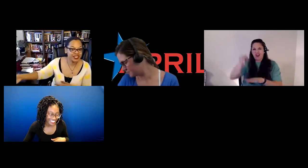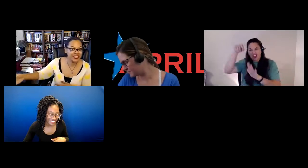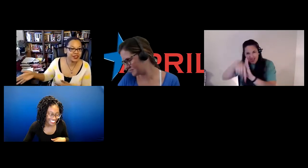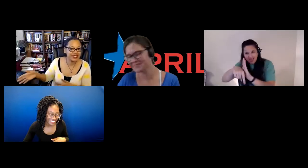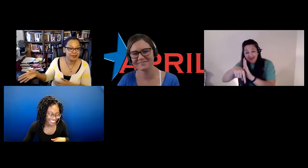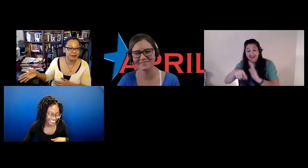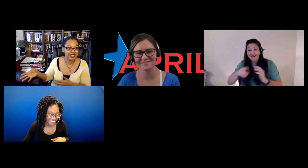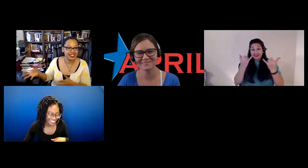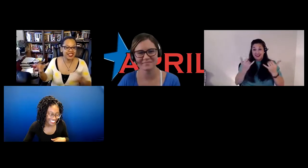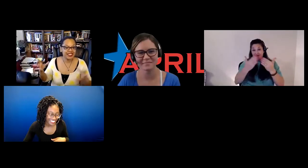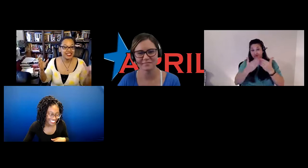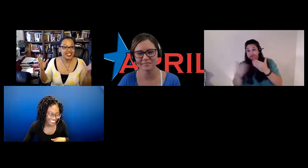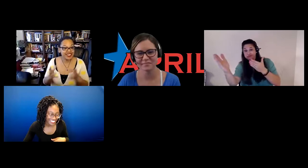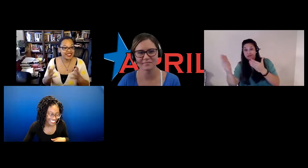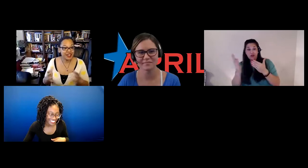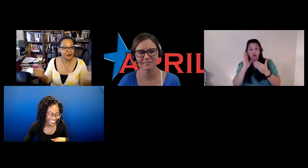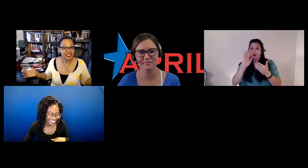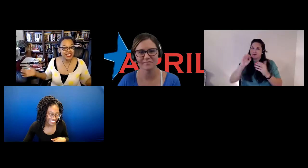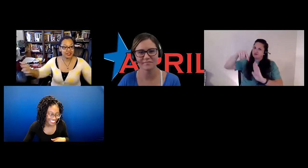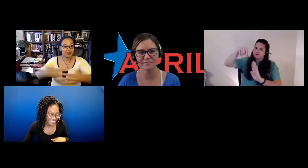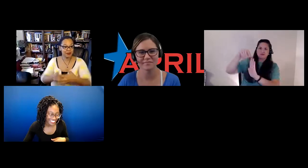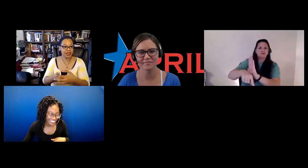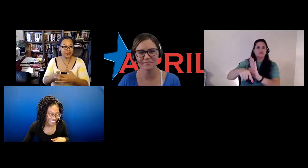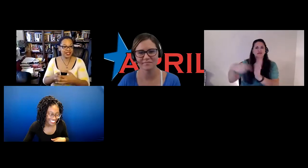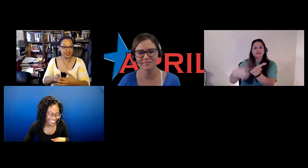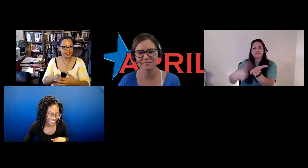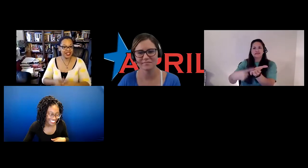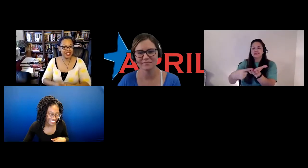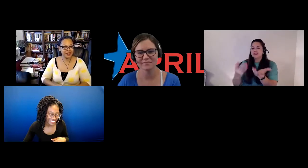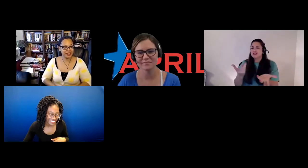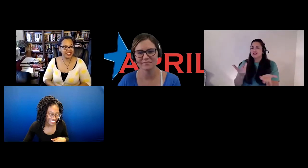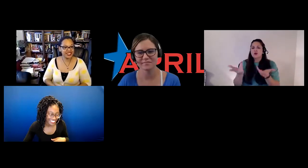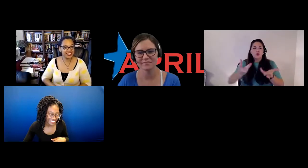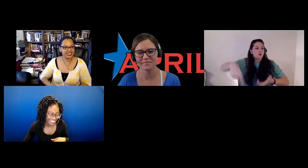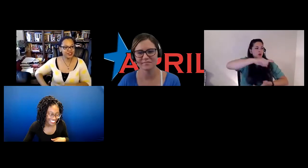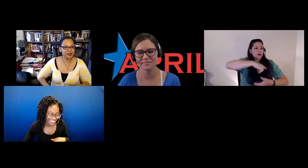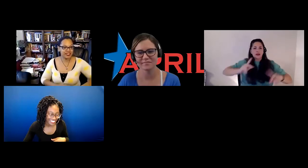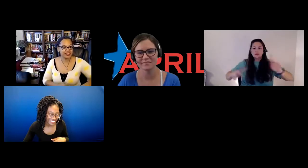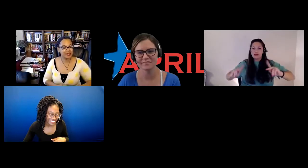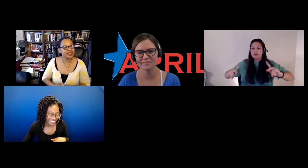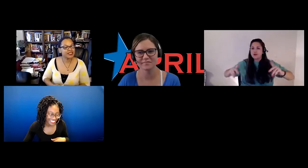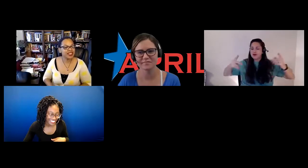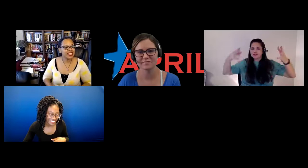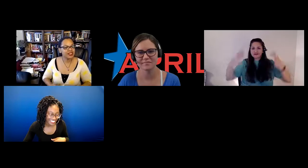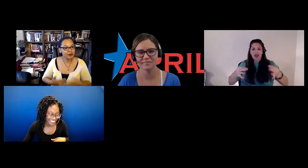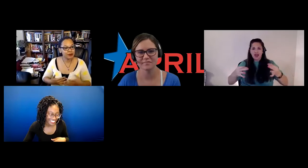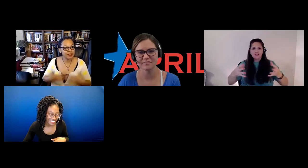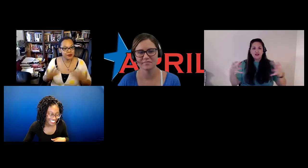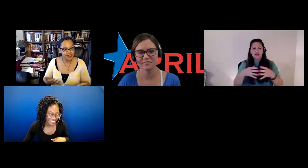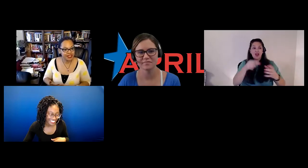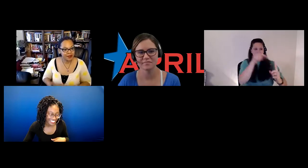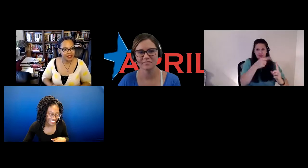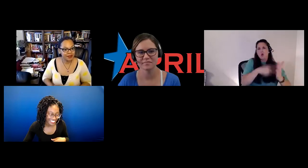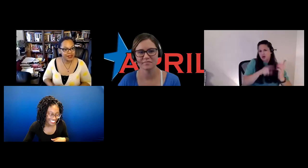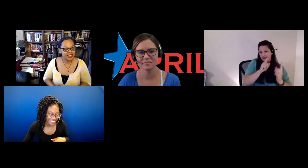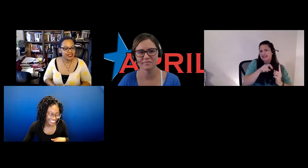is going to be things that we as people came together and we decided this is what this thing means. And then people say, well, what does